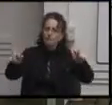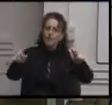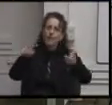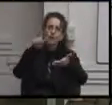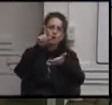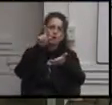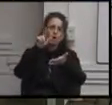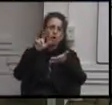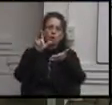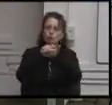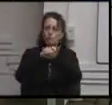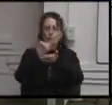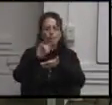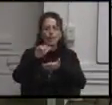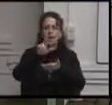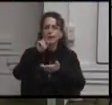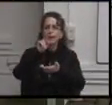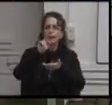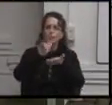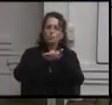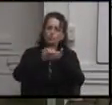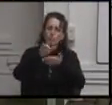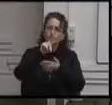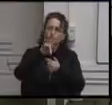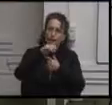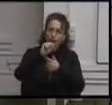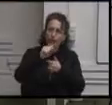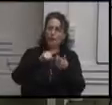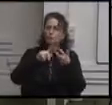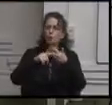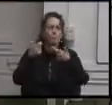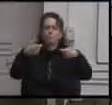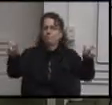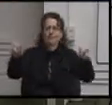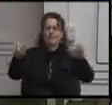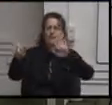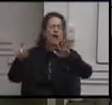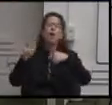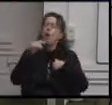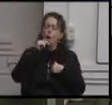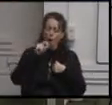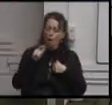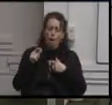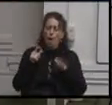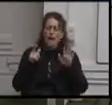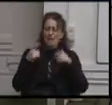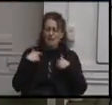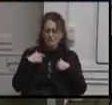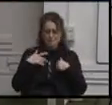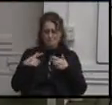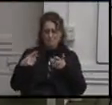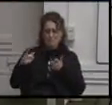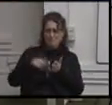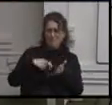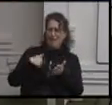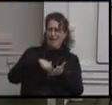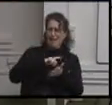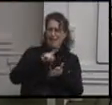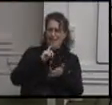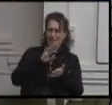somebody to... Well, it's not quite payola, if that's what you're suggesting. I usually call it like I see it.